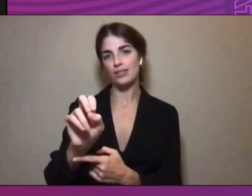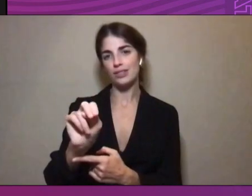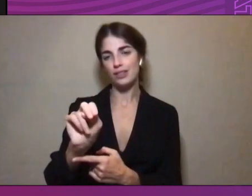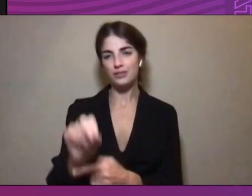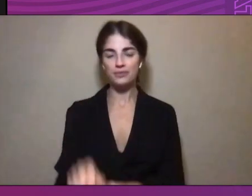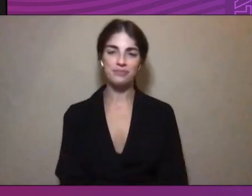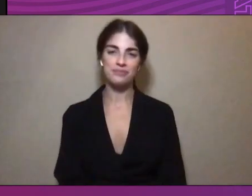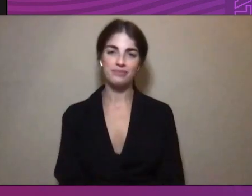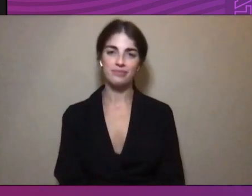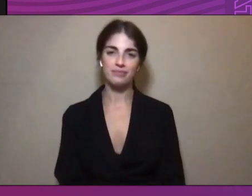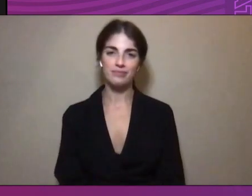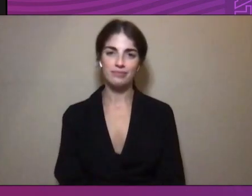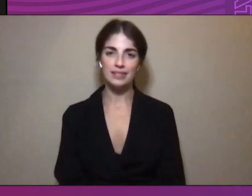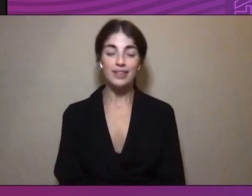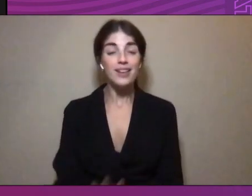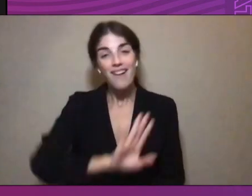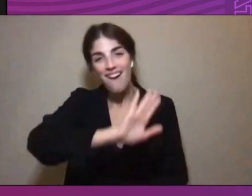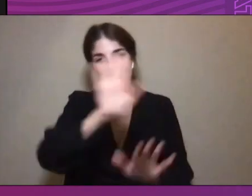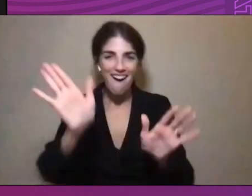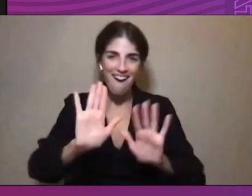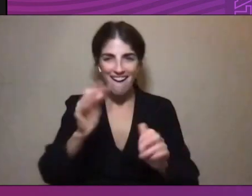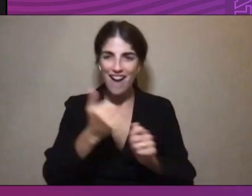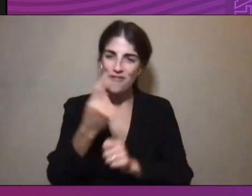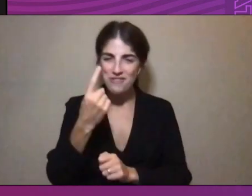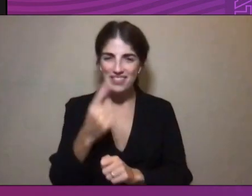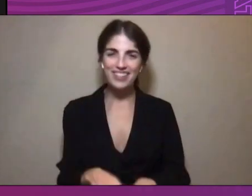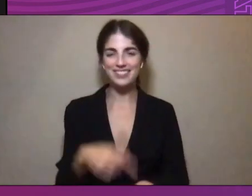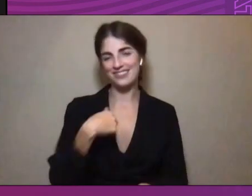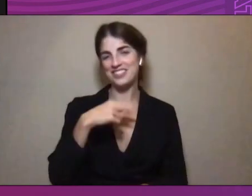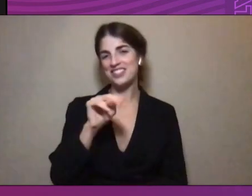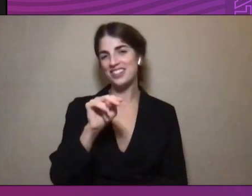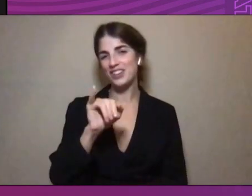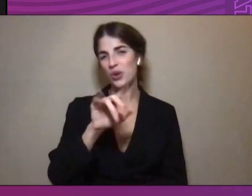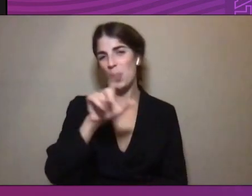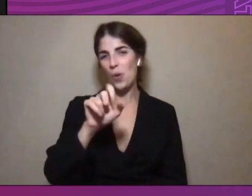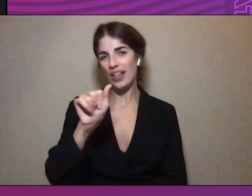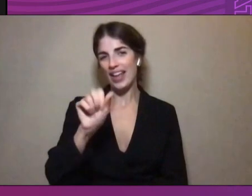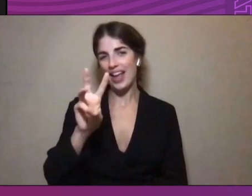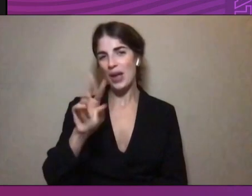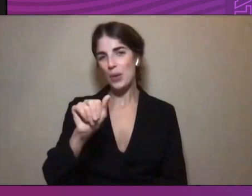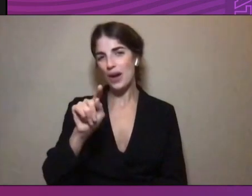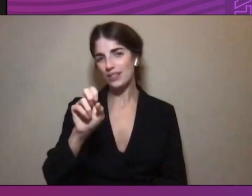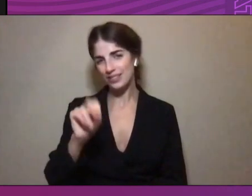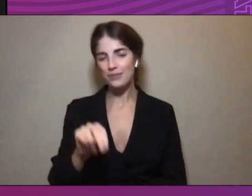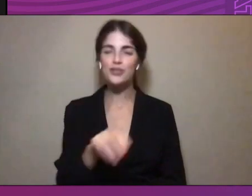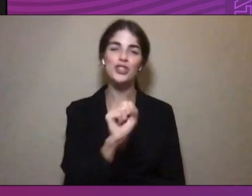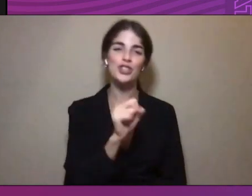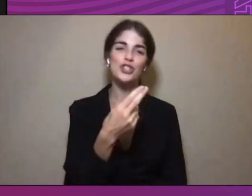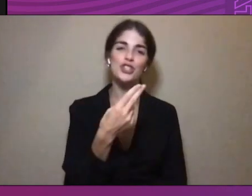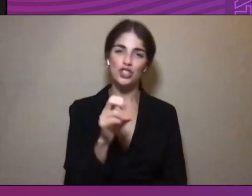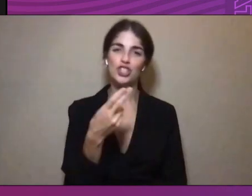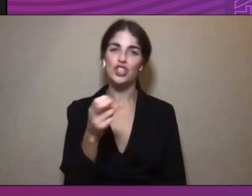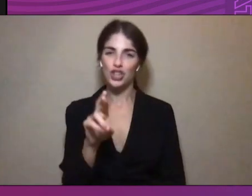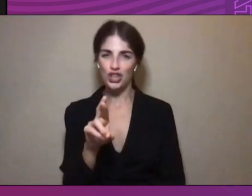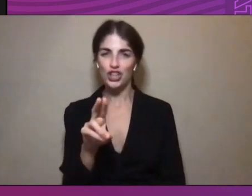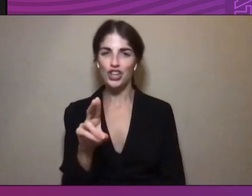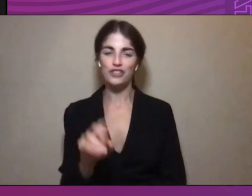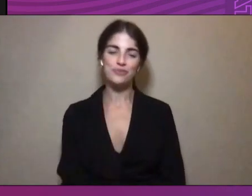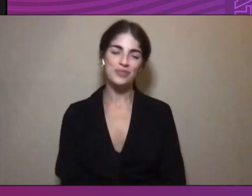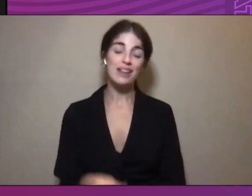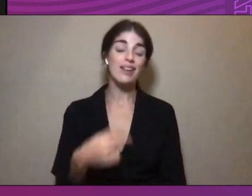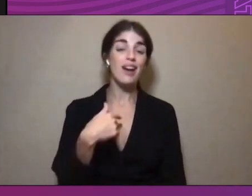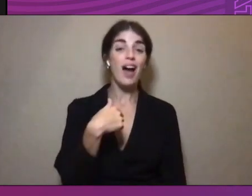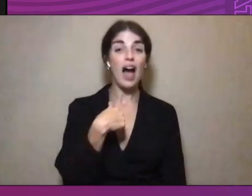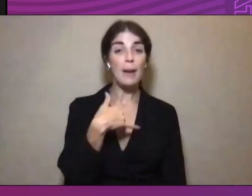Unmute. Hi, everybody. My name is Nicole A. Watson. My pronouns are she, her, hers. I'm calling from